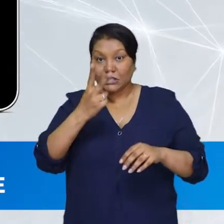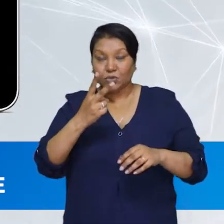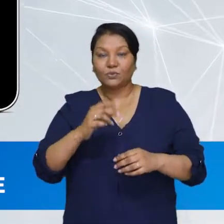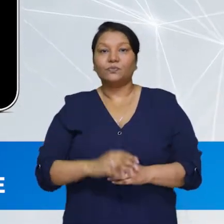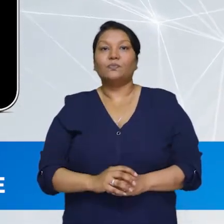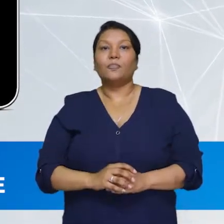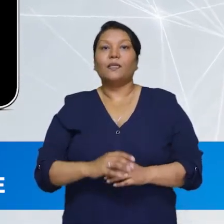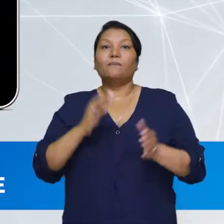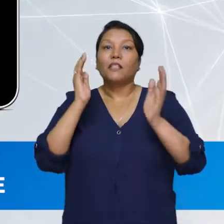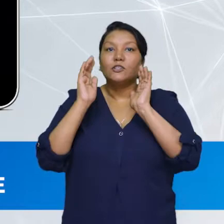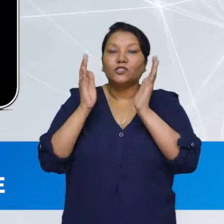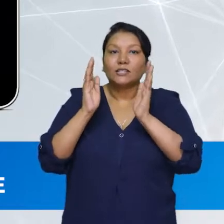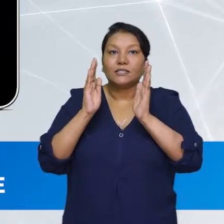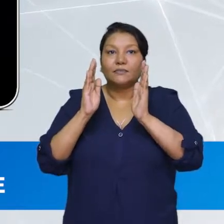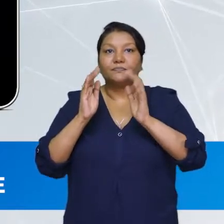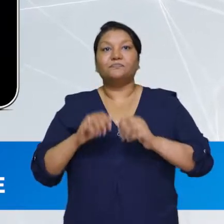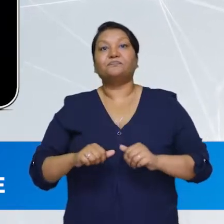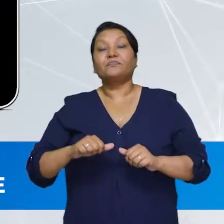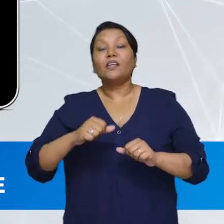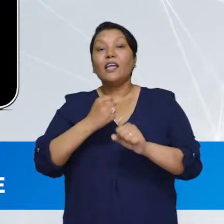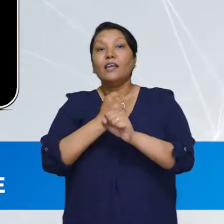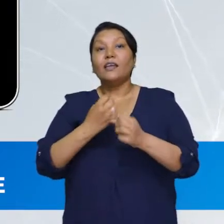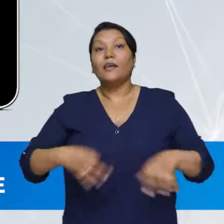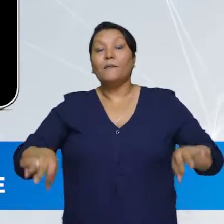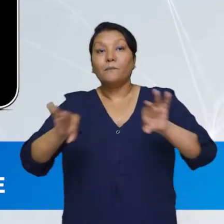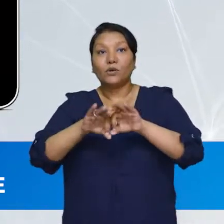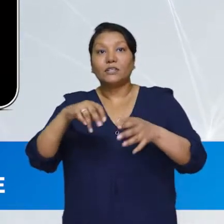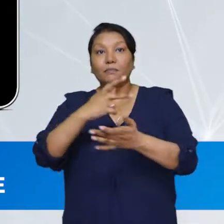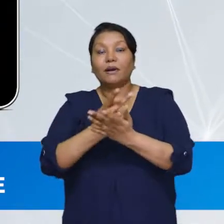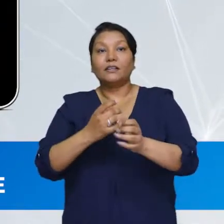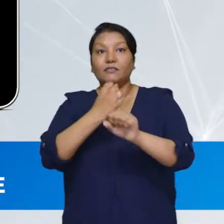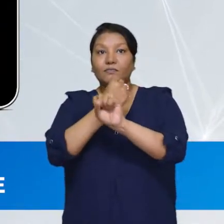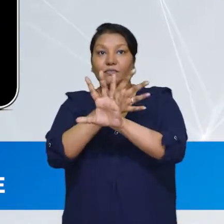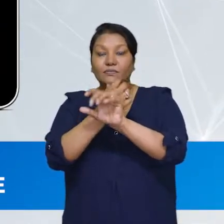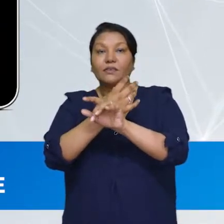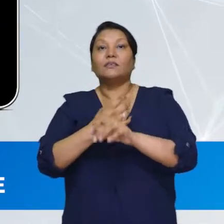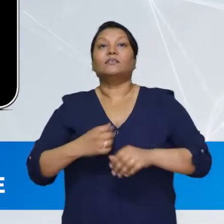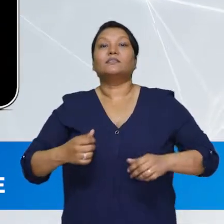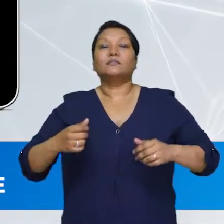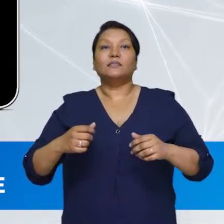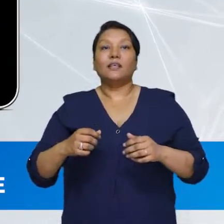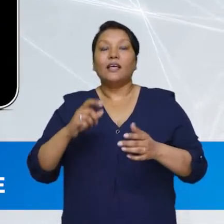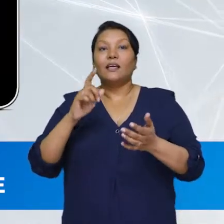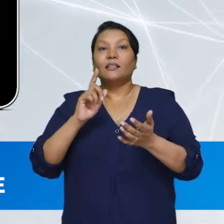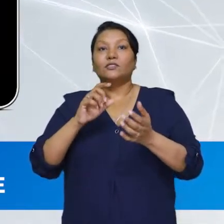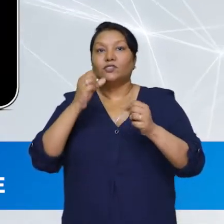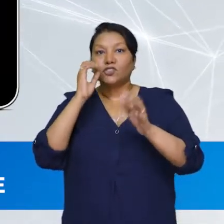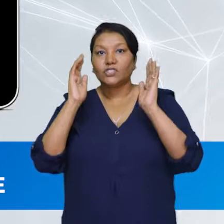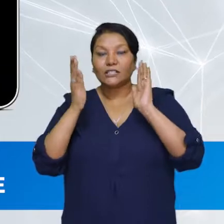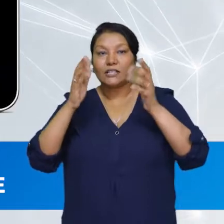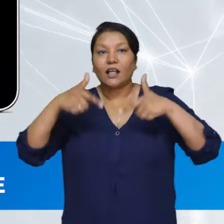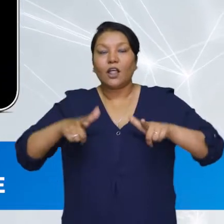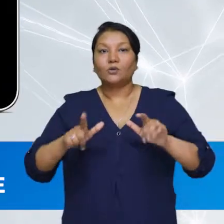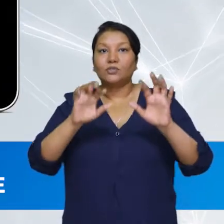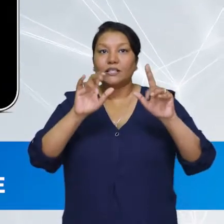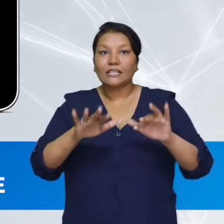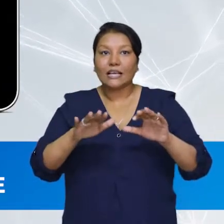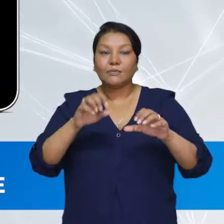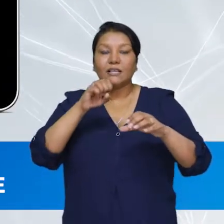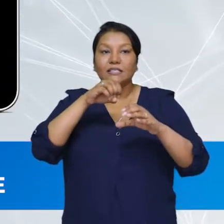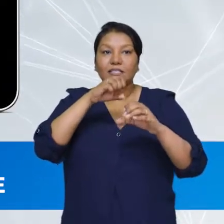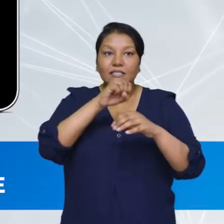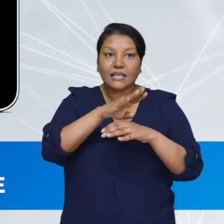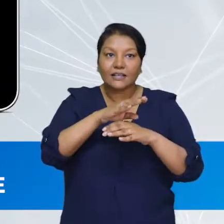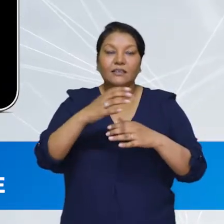nor your surroundings. Chatting. Another key feature of video conferencing app is chatting. This feature allows